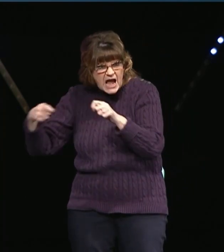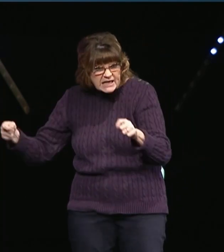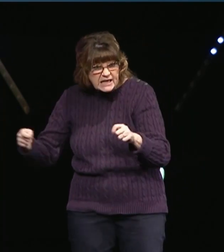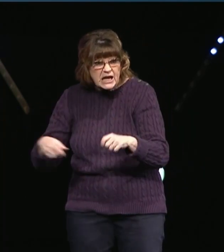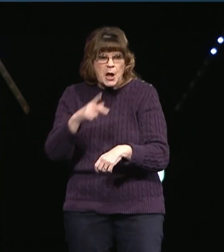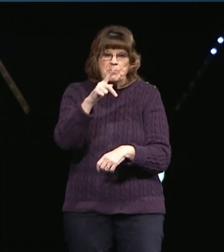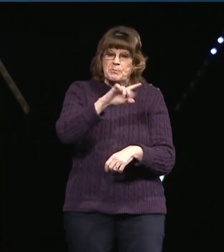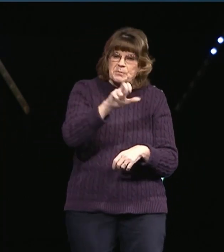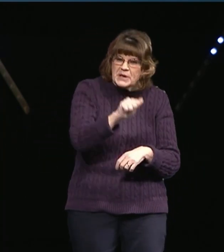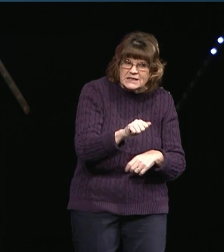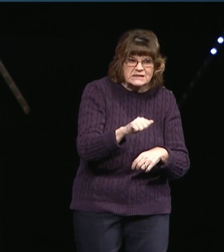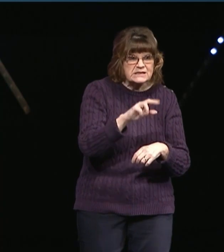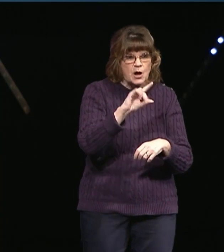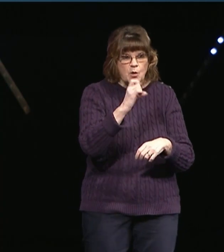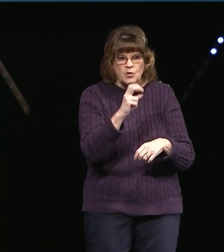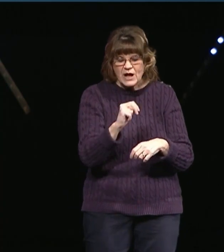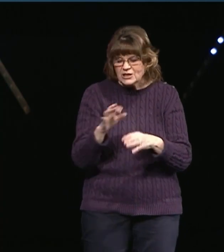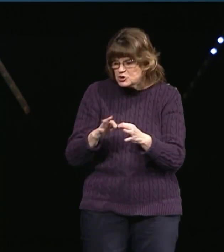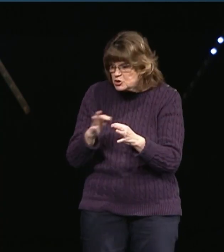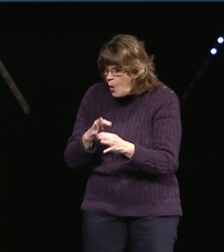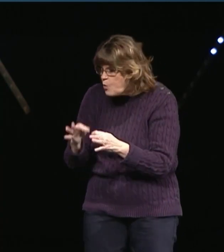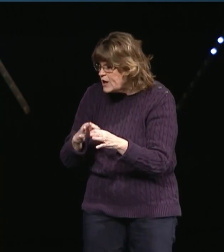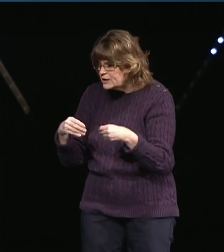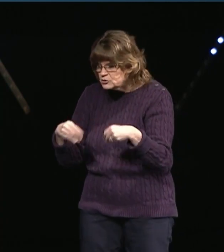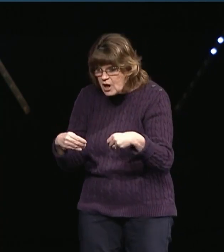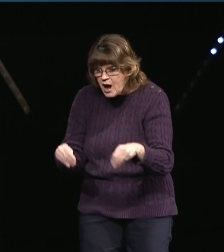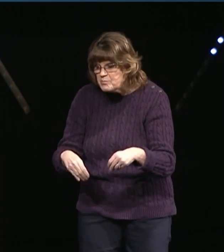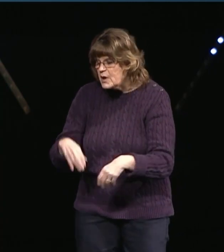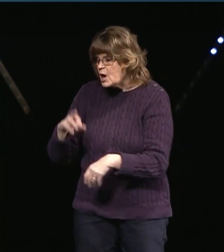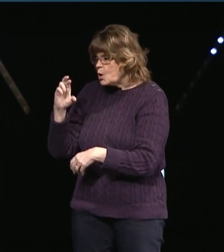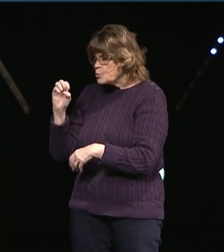construction business, sewing shop, hotel, recycling center,